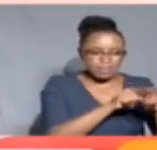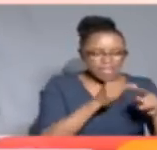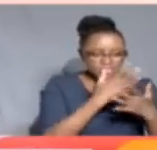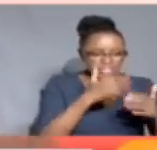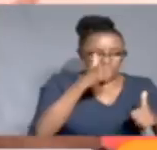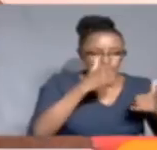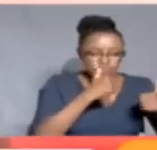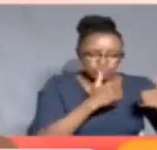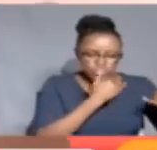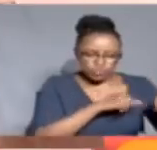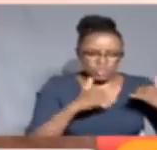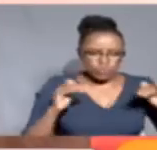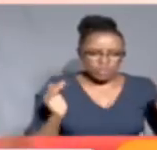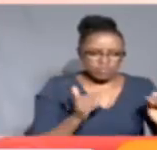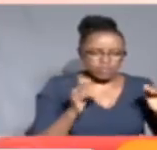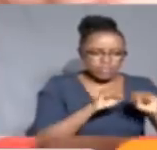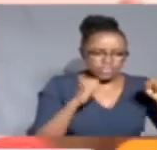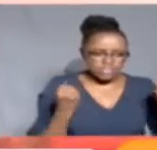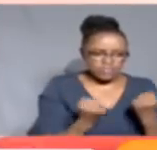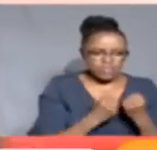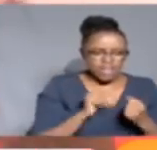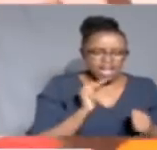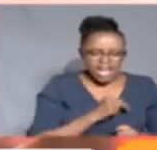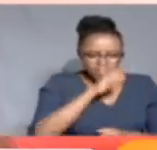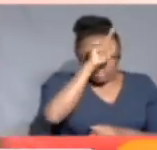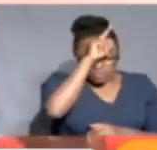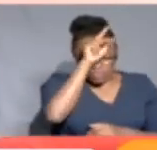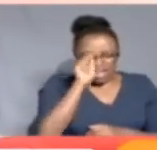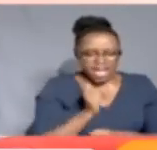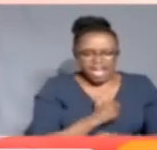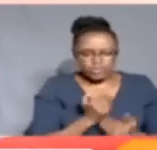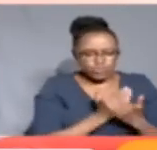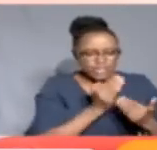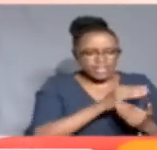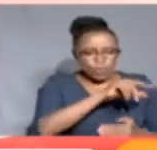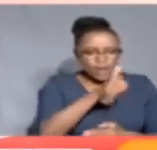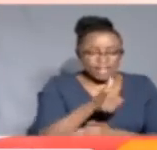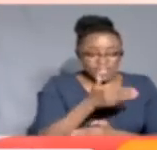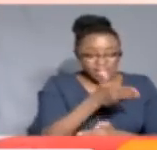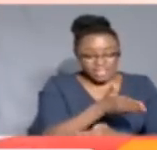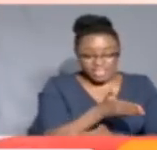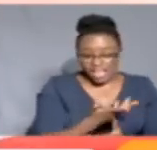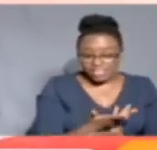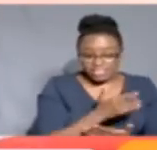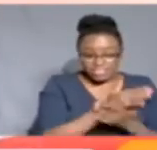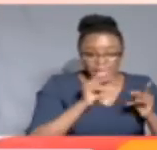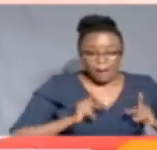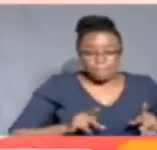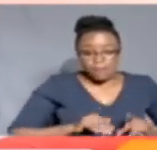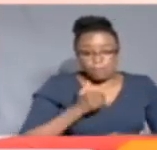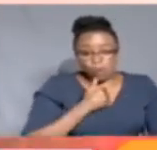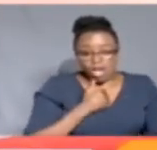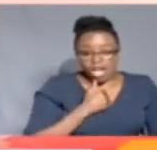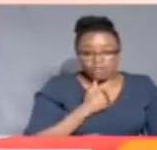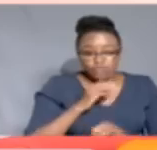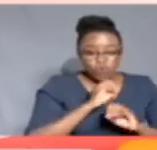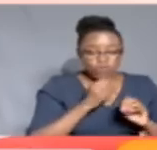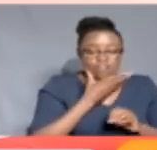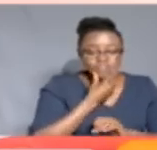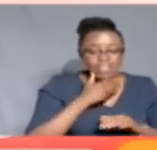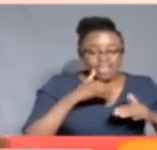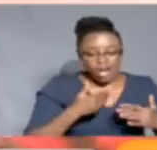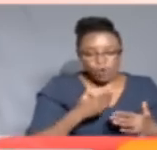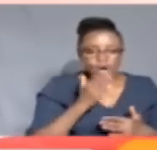we are really trying to encourage the society. We are a village. We say we're all raising each other up here. You know, some people may not have a father or a